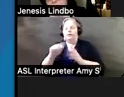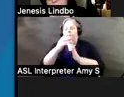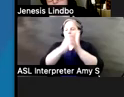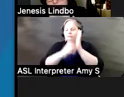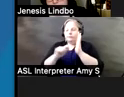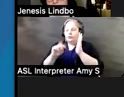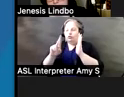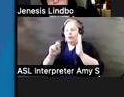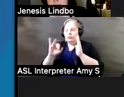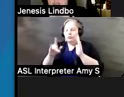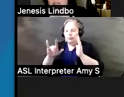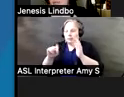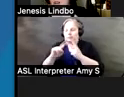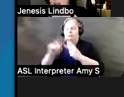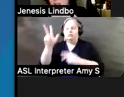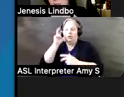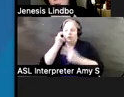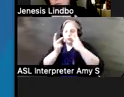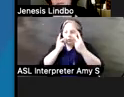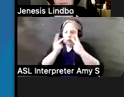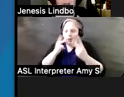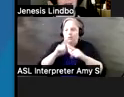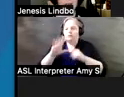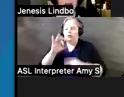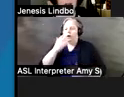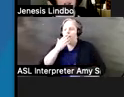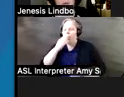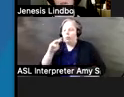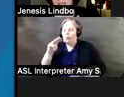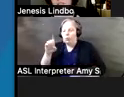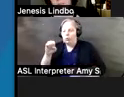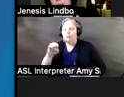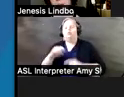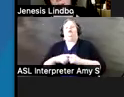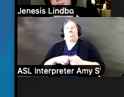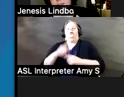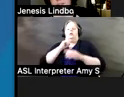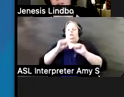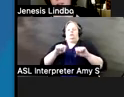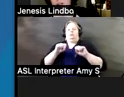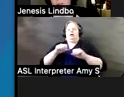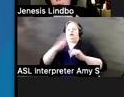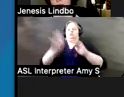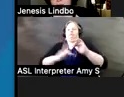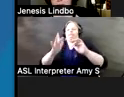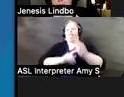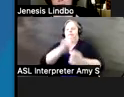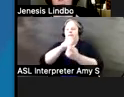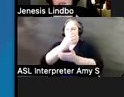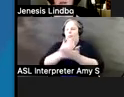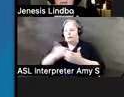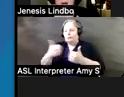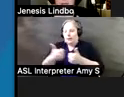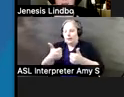audio visualizers, the different color modes, ability to bypass certain components of the